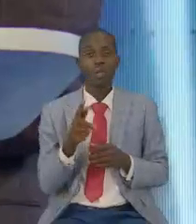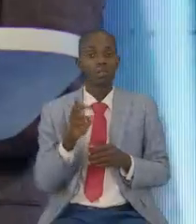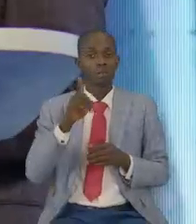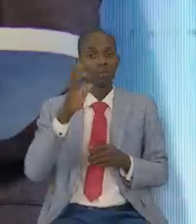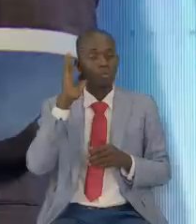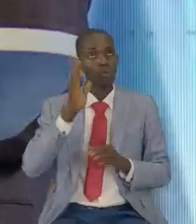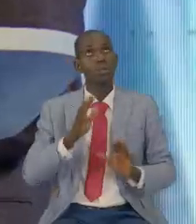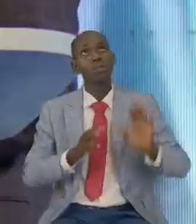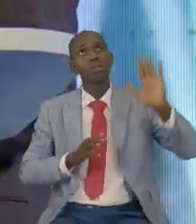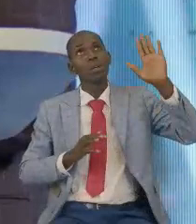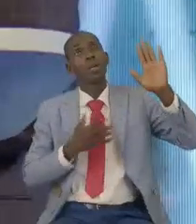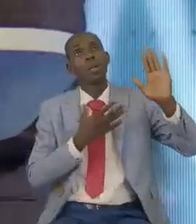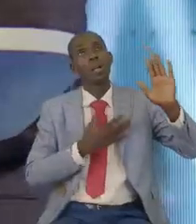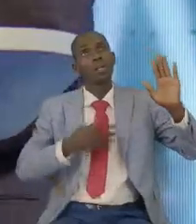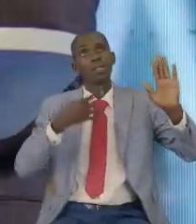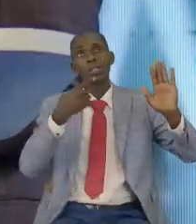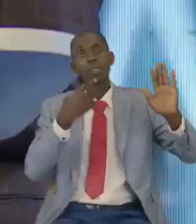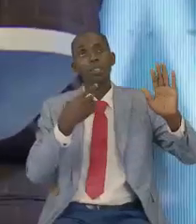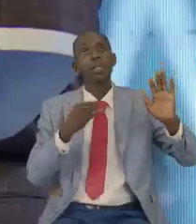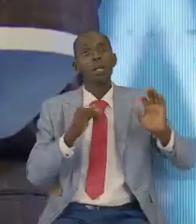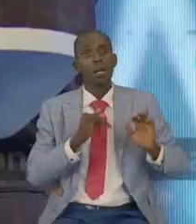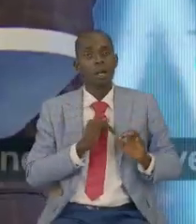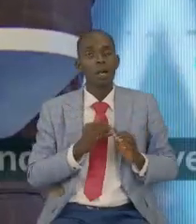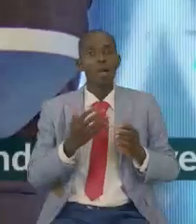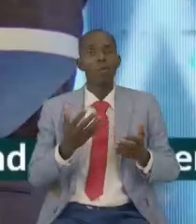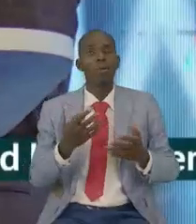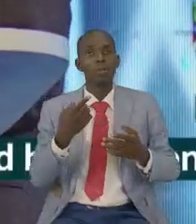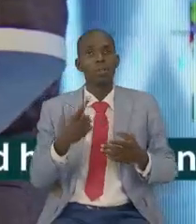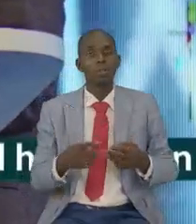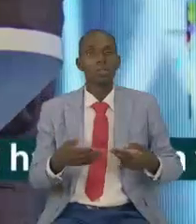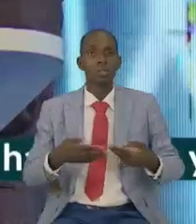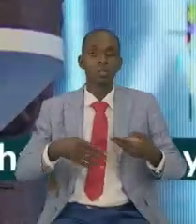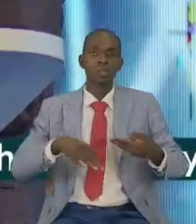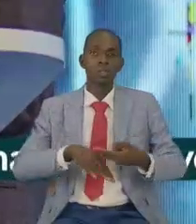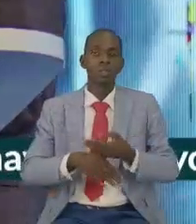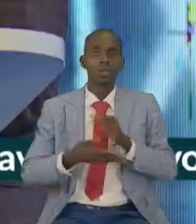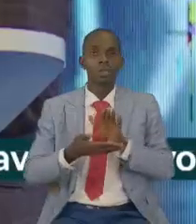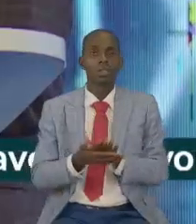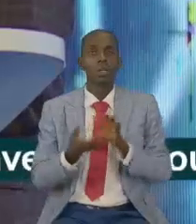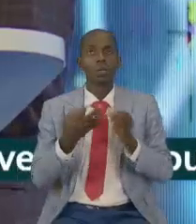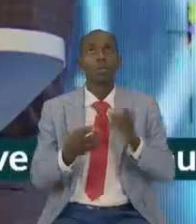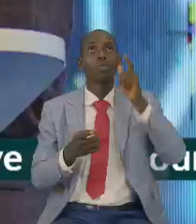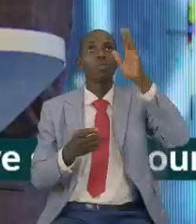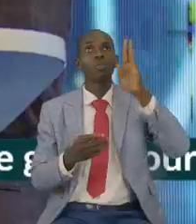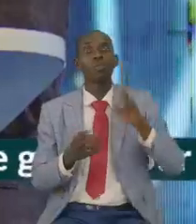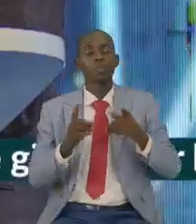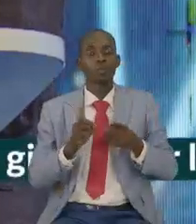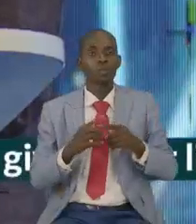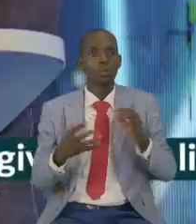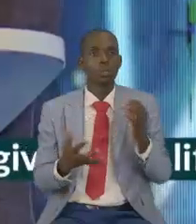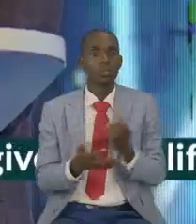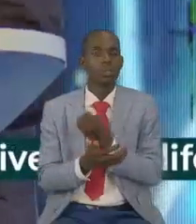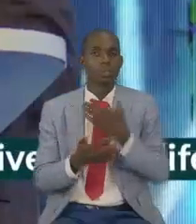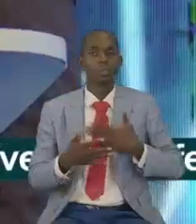God to take my sins away. I want him to reign inside me, in my heart. I want him